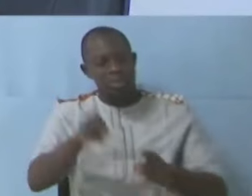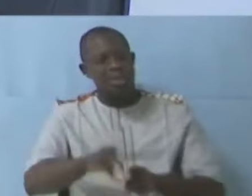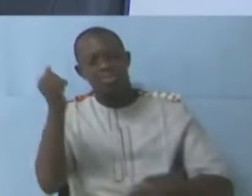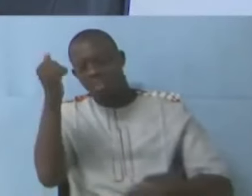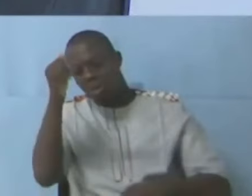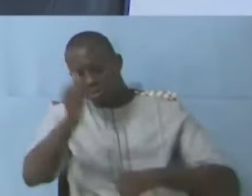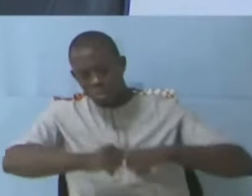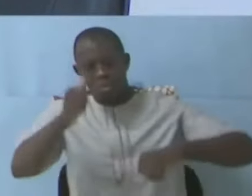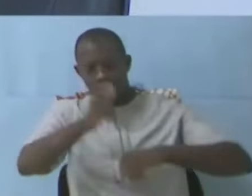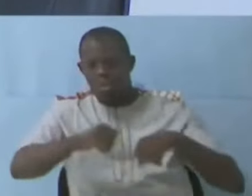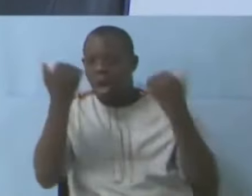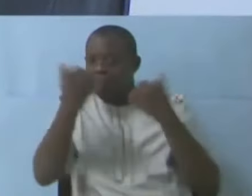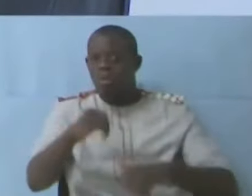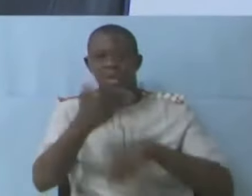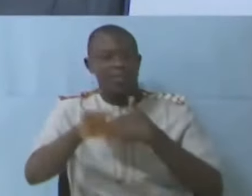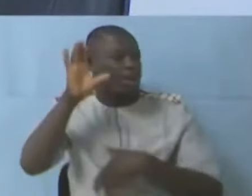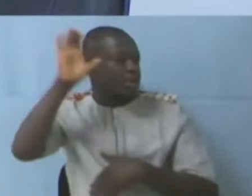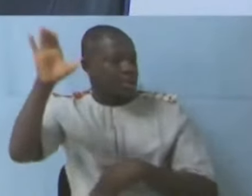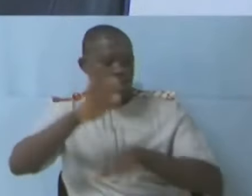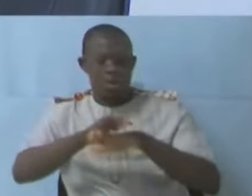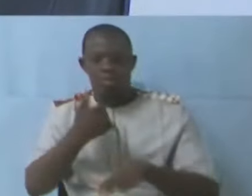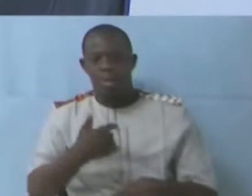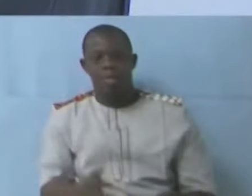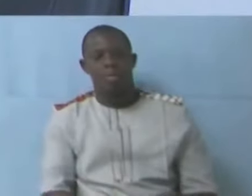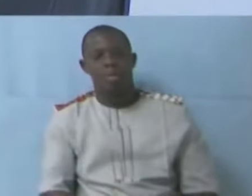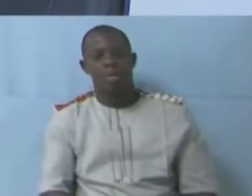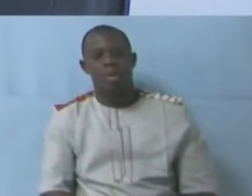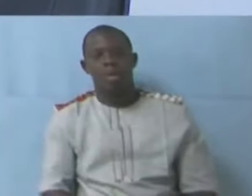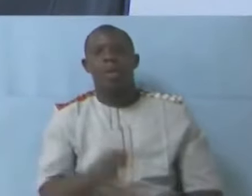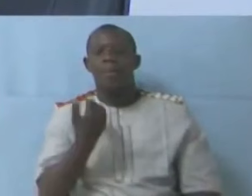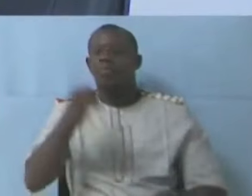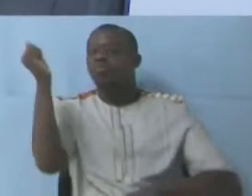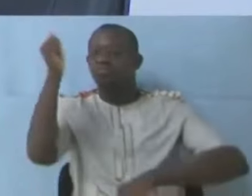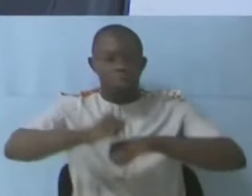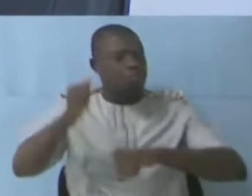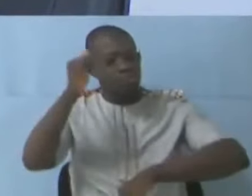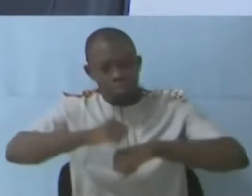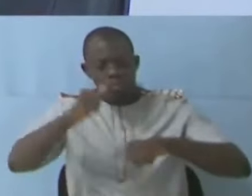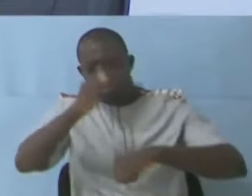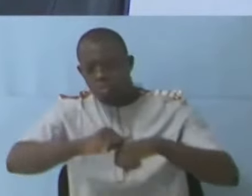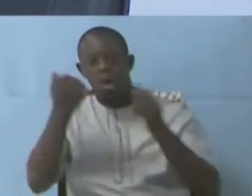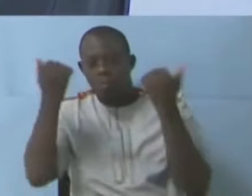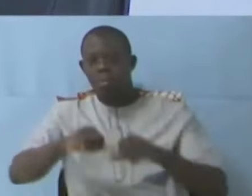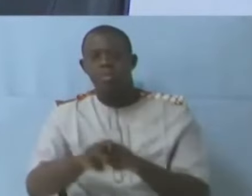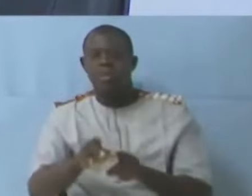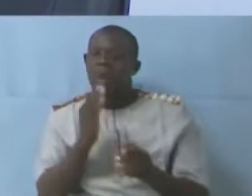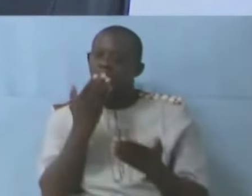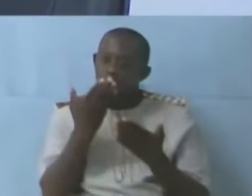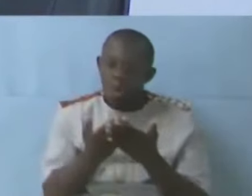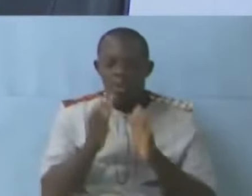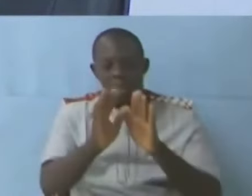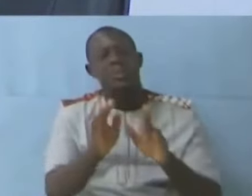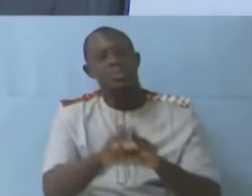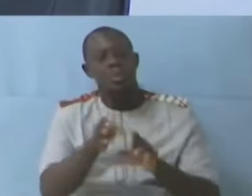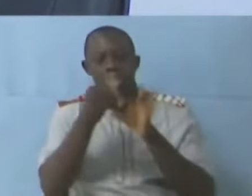wuñ ma. They didn't even listen to me. Ñu ma door me len deglu len ma ma waxal len ngeen mëna understand. I told them you have to